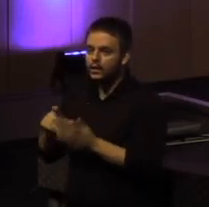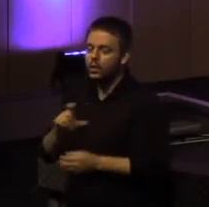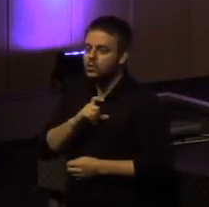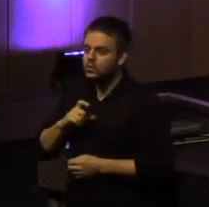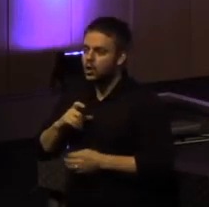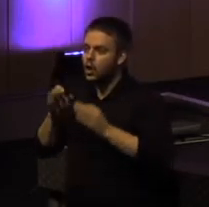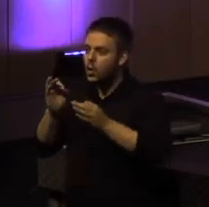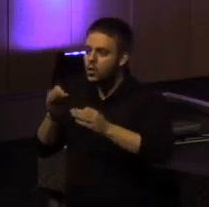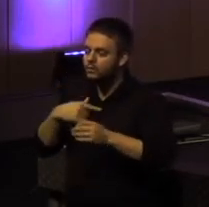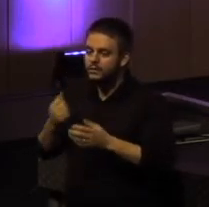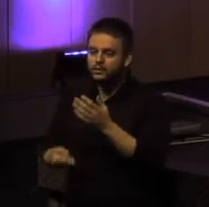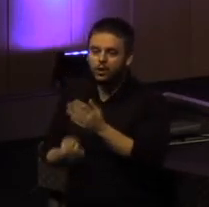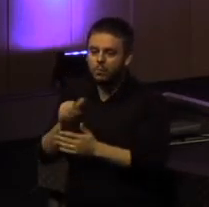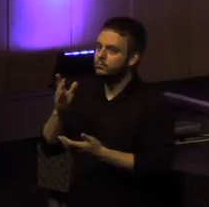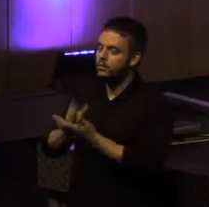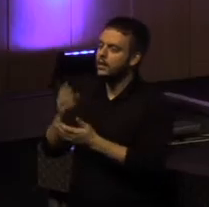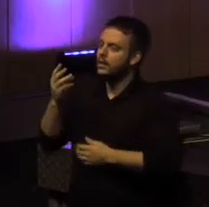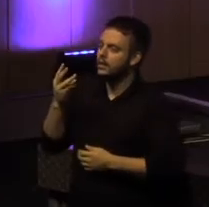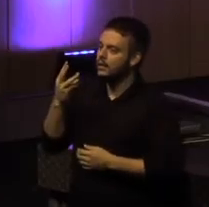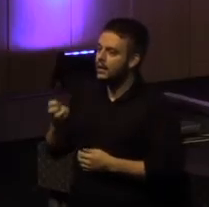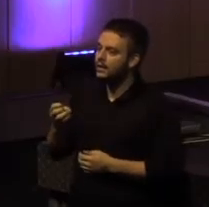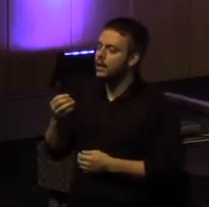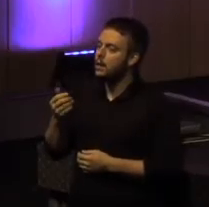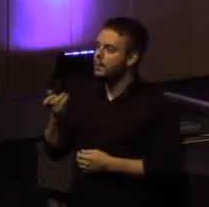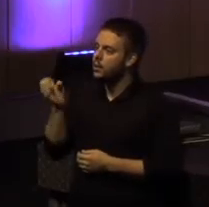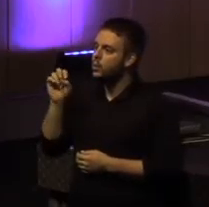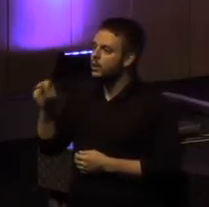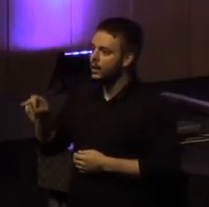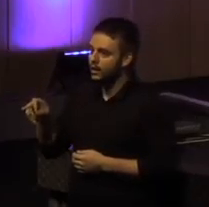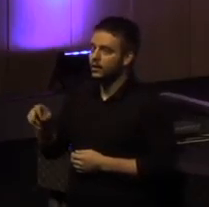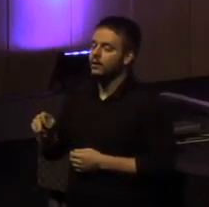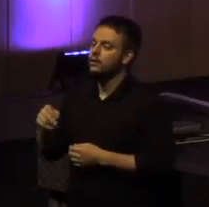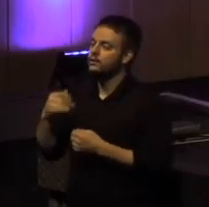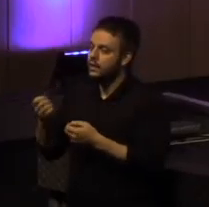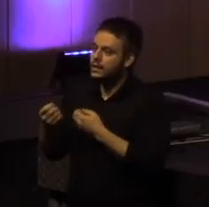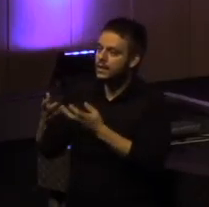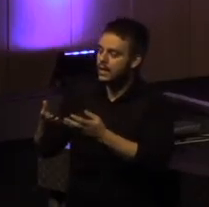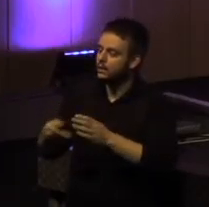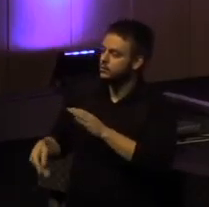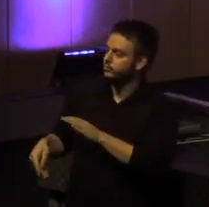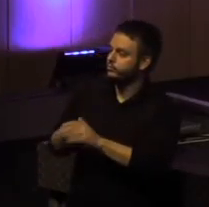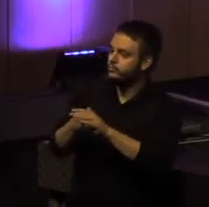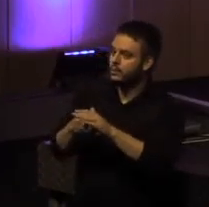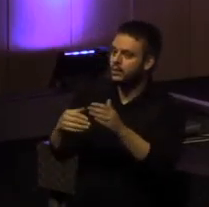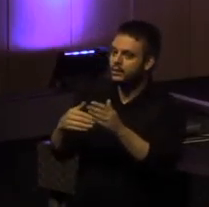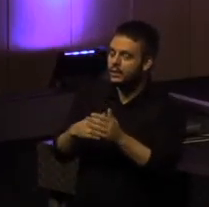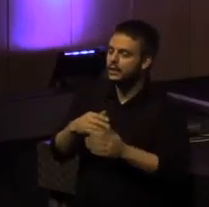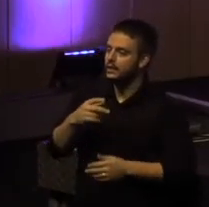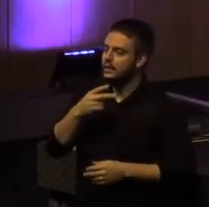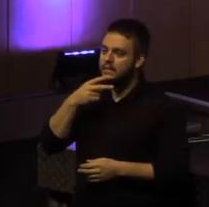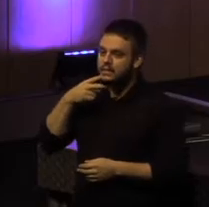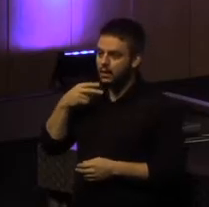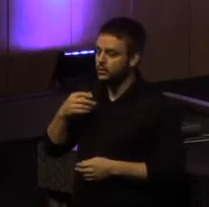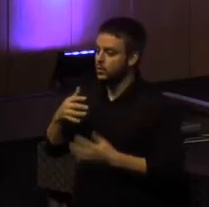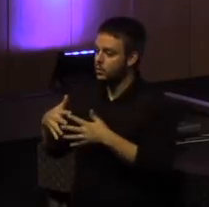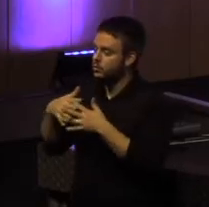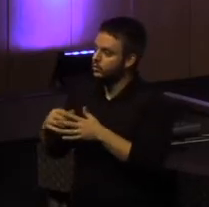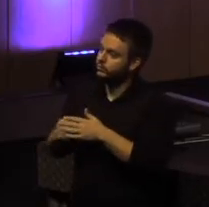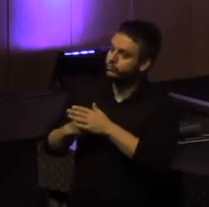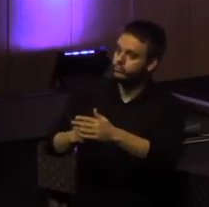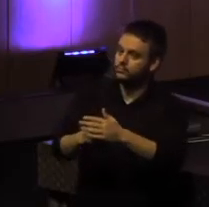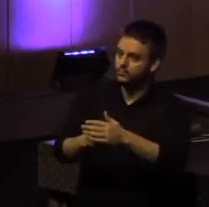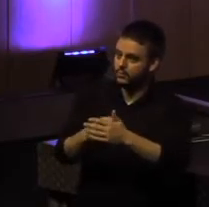Up United. There are 5 directors, and the rest of our help comes from volunteer.